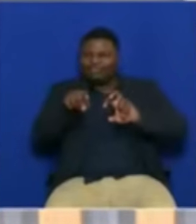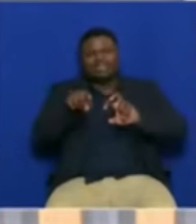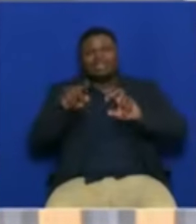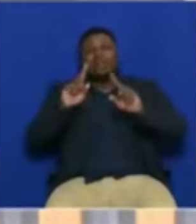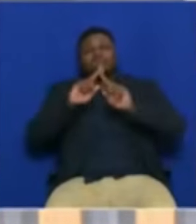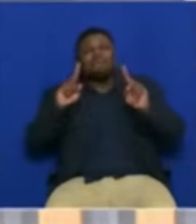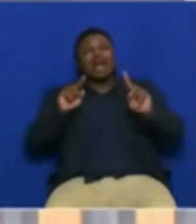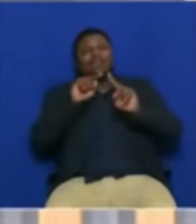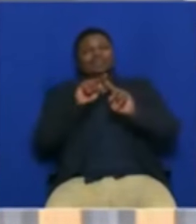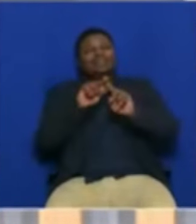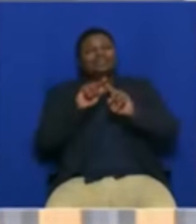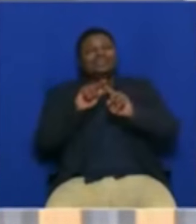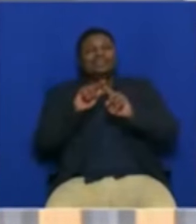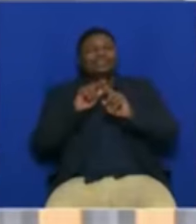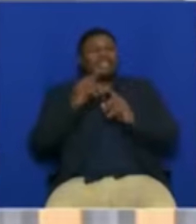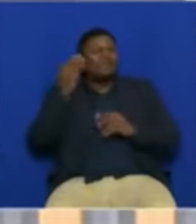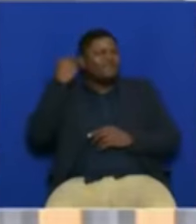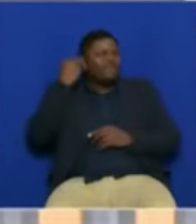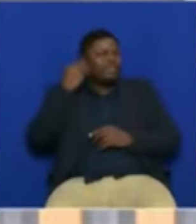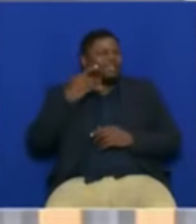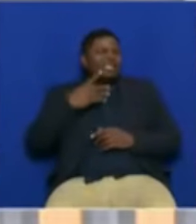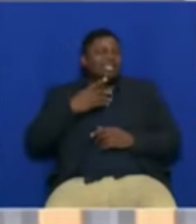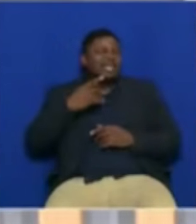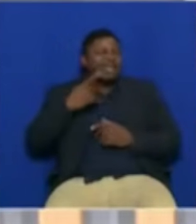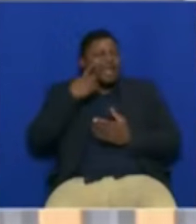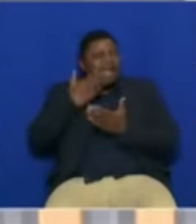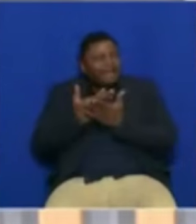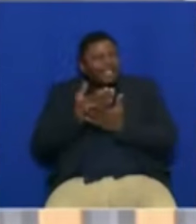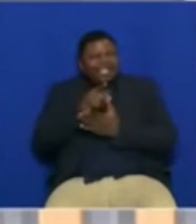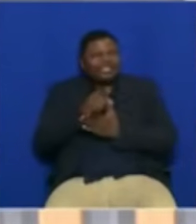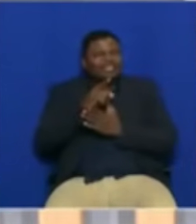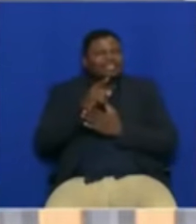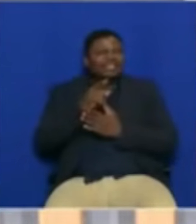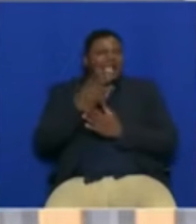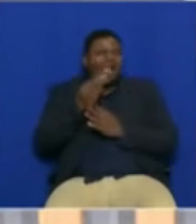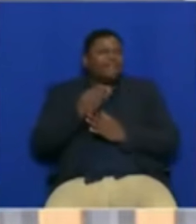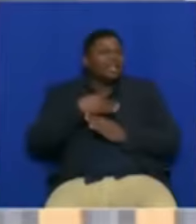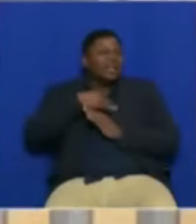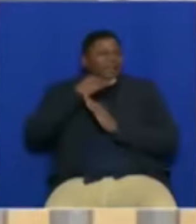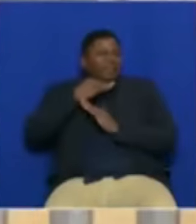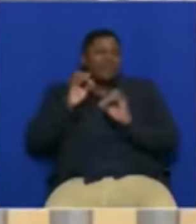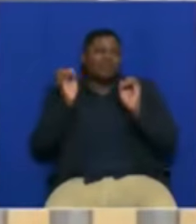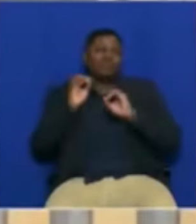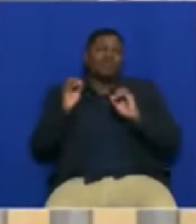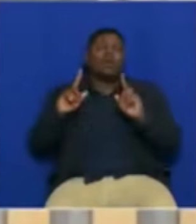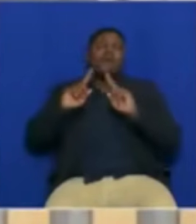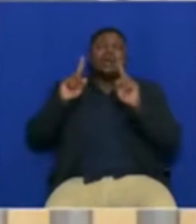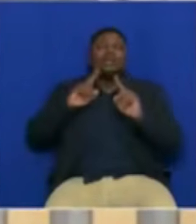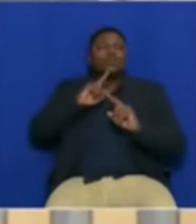What do you have a difficulty with that Colonel Phillips has done? With regards to